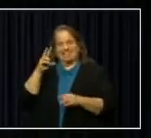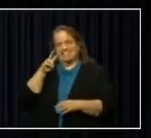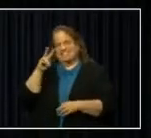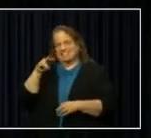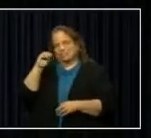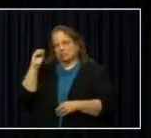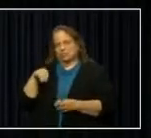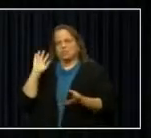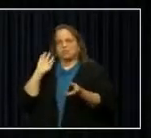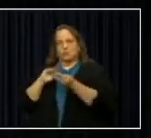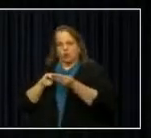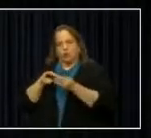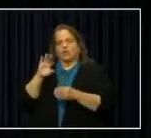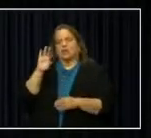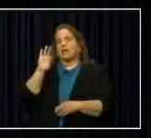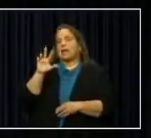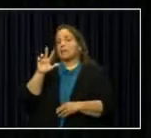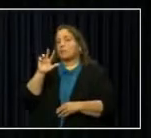66%,